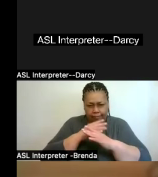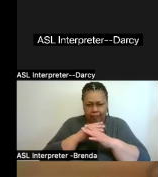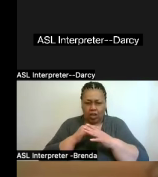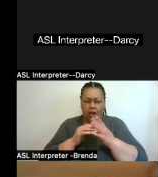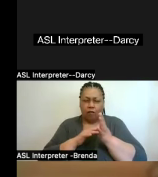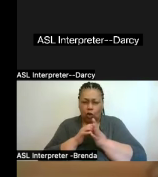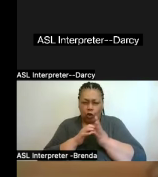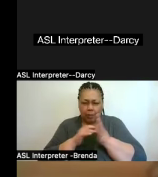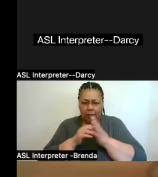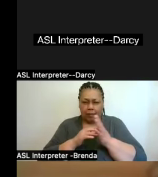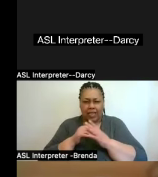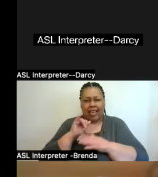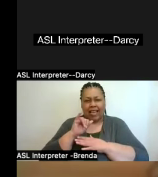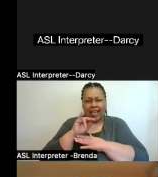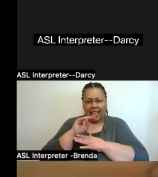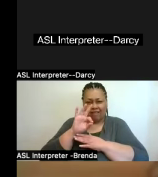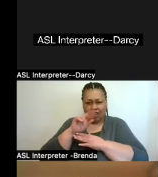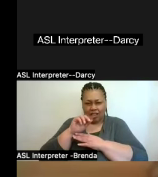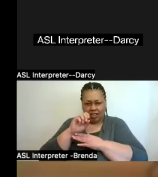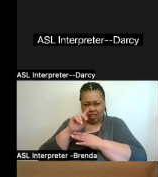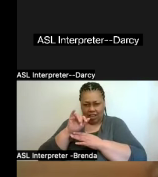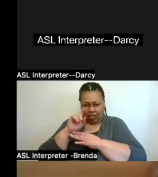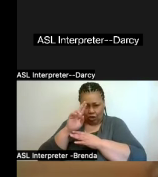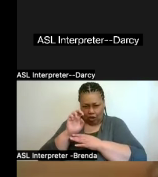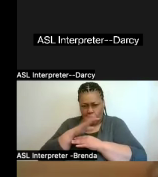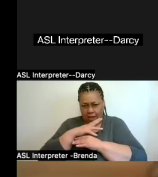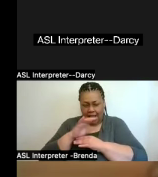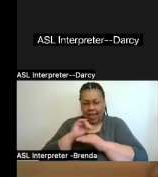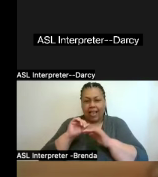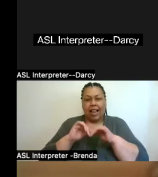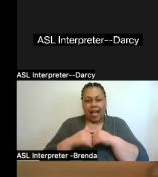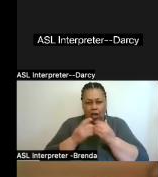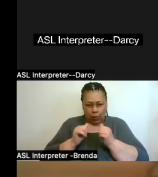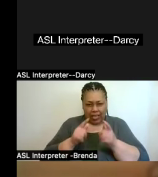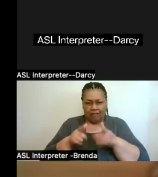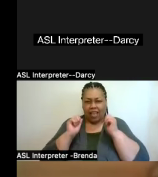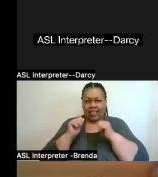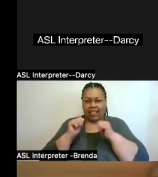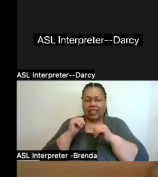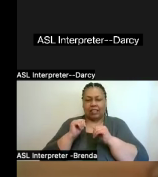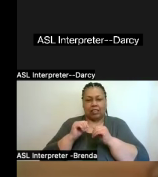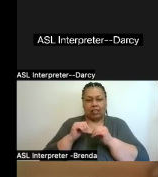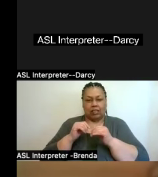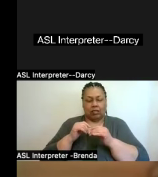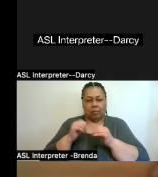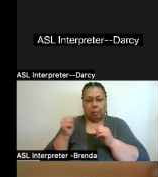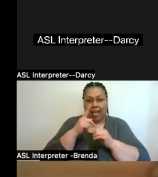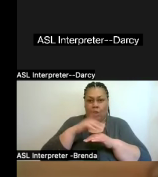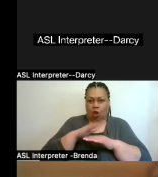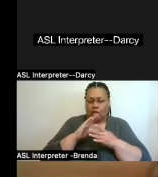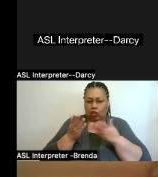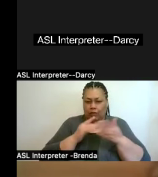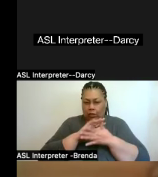to add redundancy to the system so we can keep providing services or more rapidly recover them. And there are many other resilience activities that